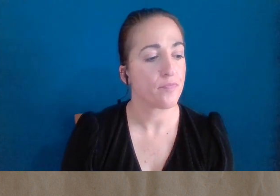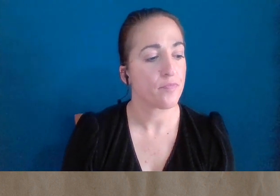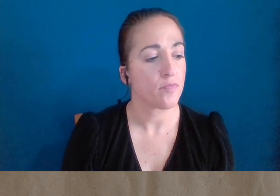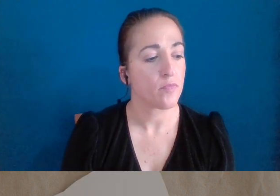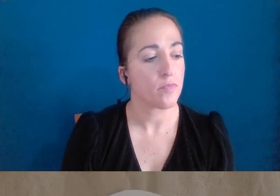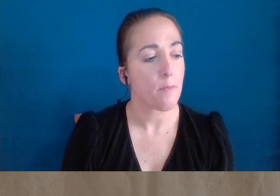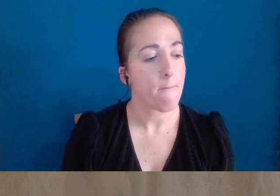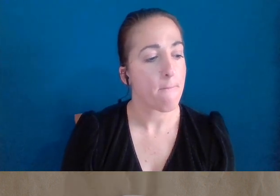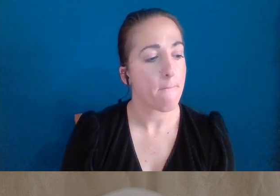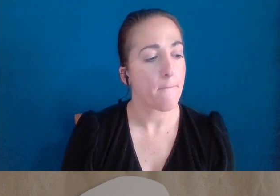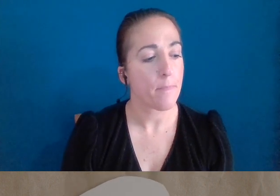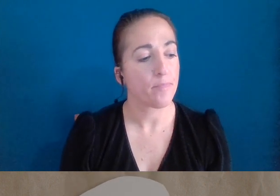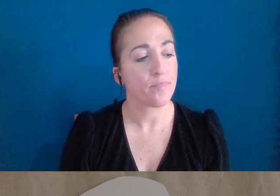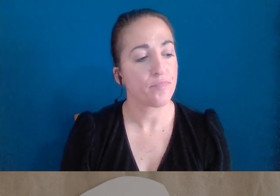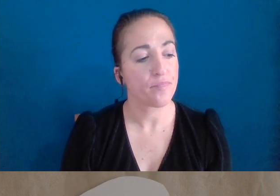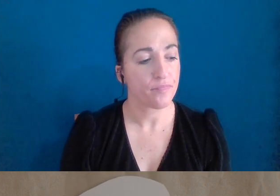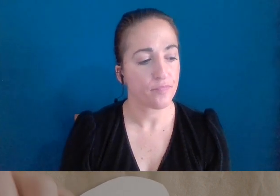flatten it down like that.